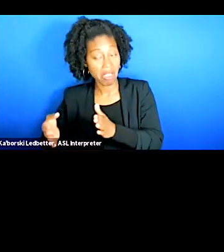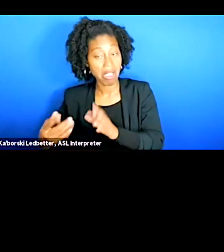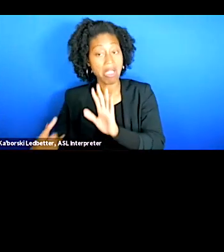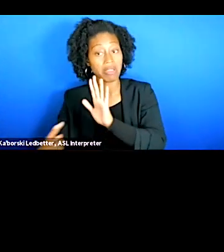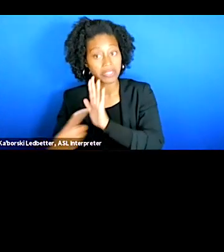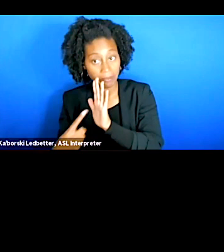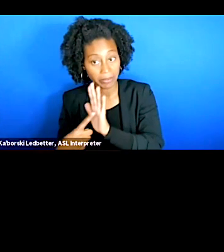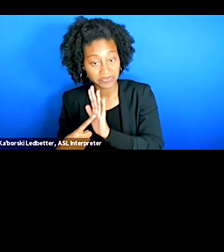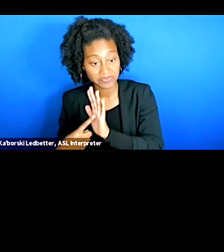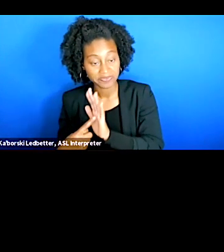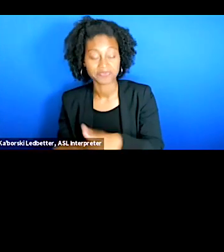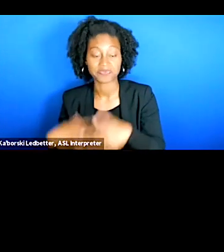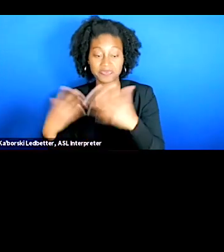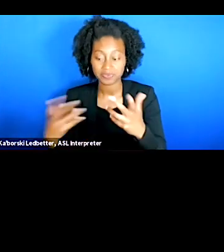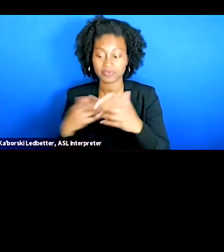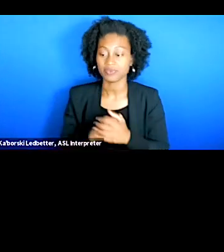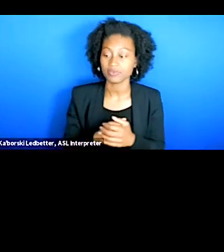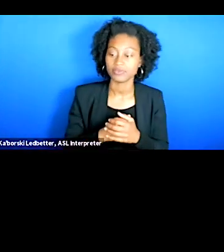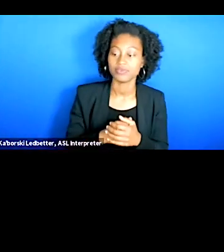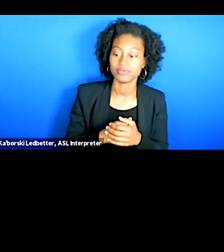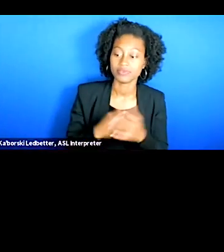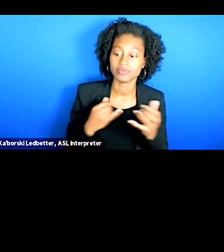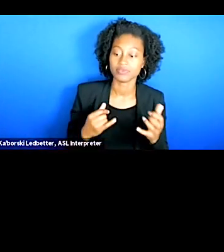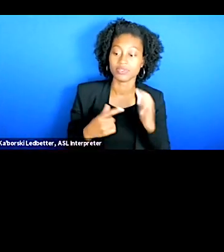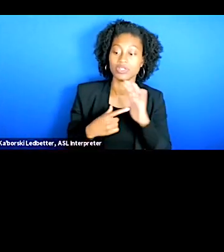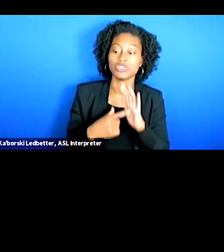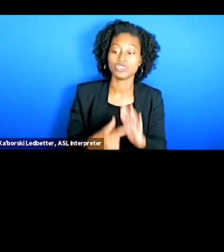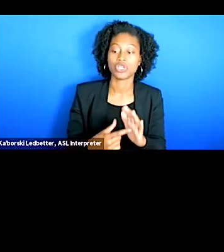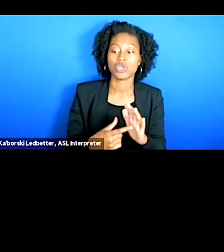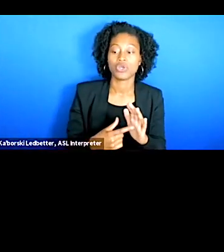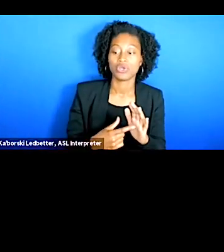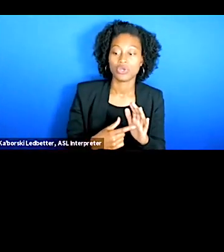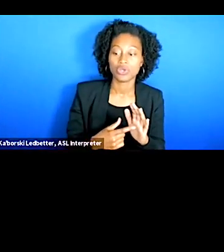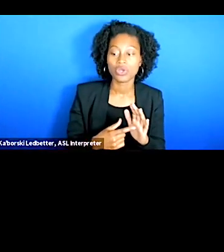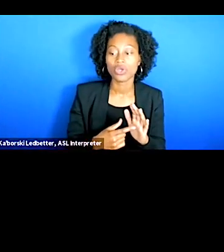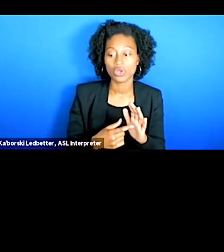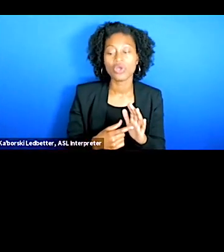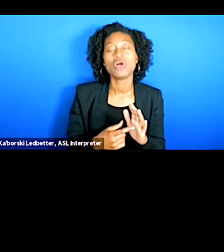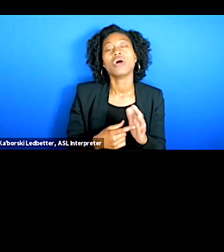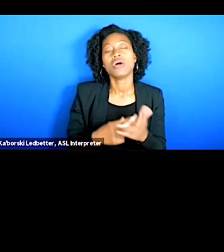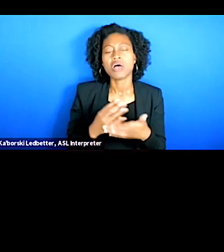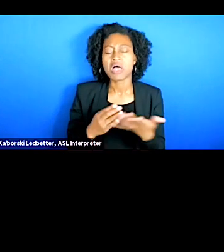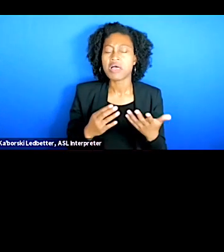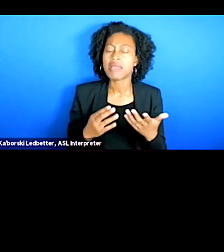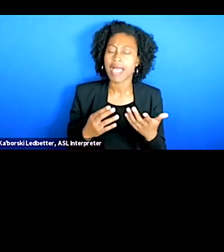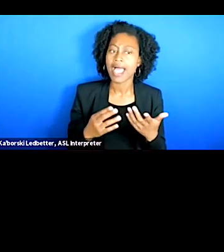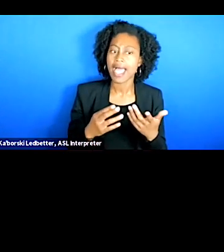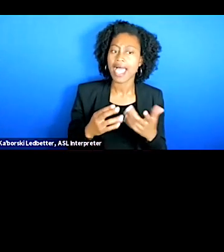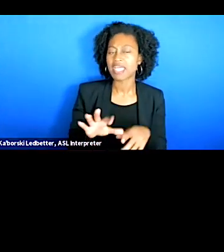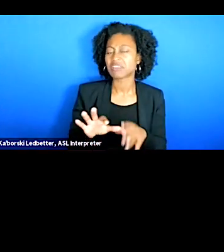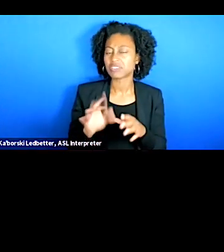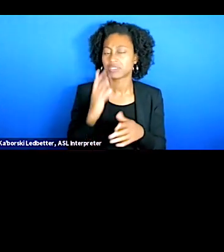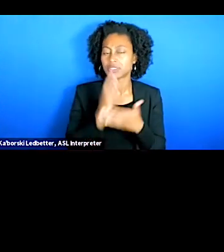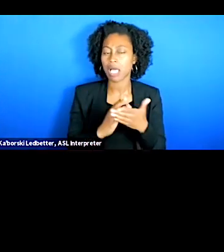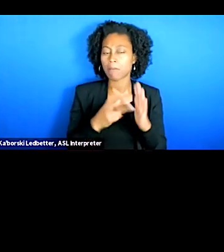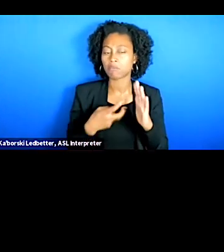we will show you an excerpt taken from a piece of literature included in our Women of Color in Engineering metasynthesis that